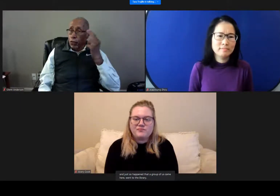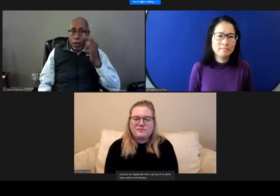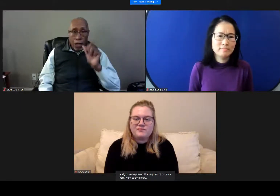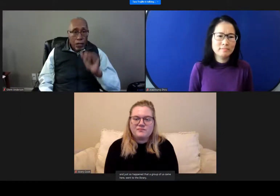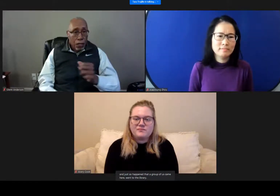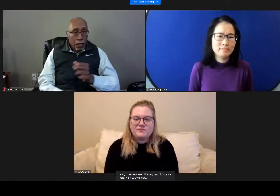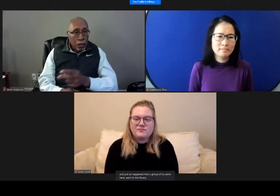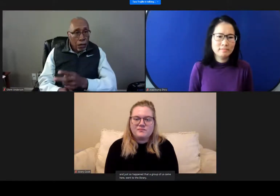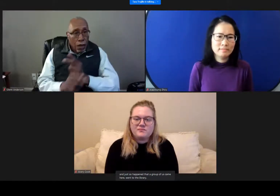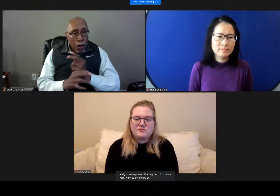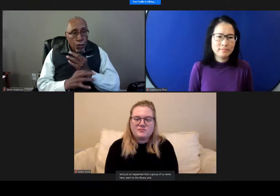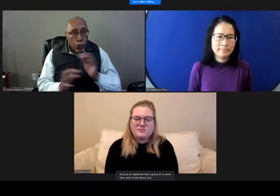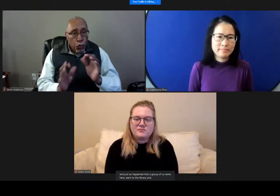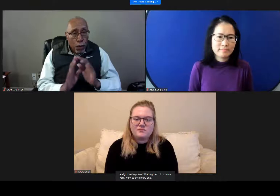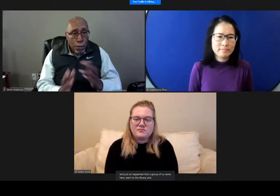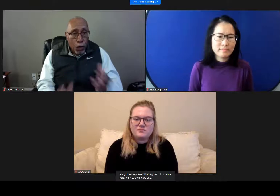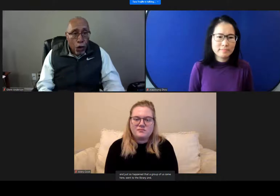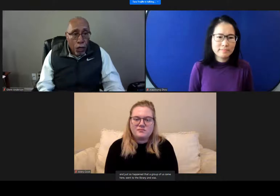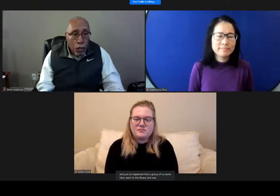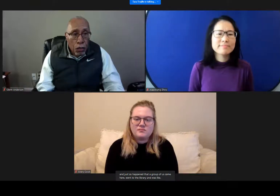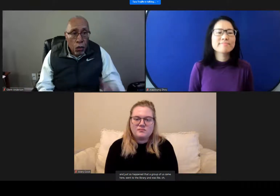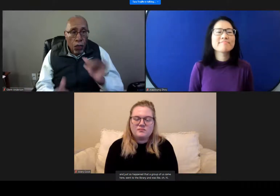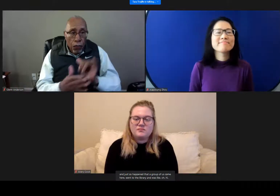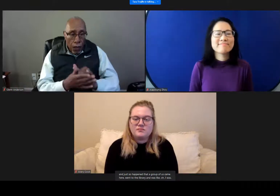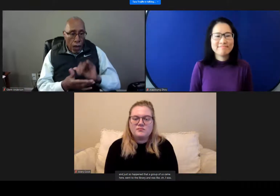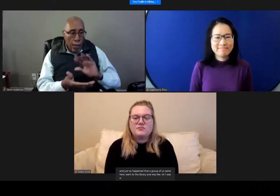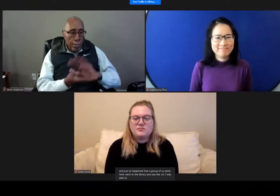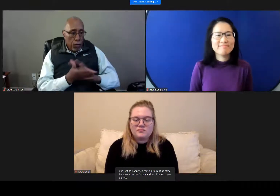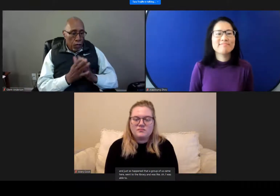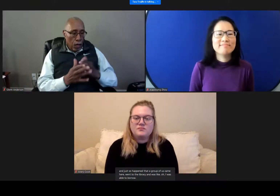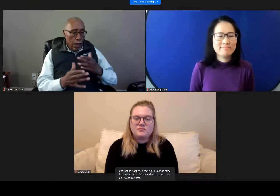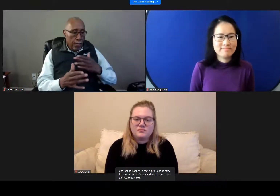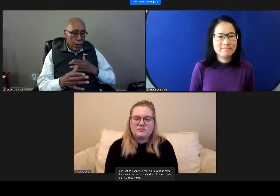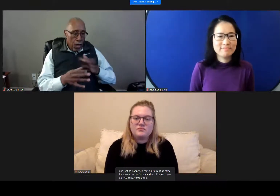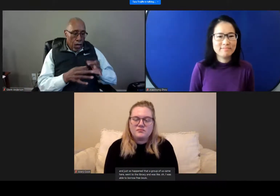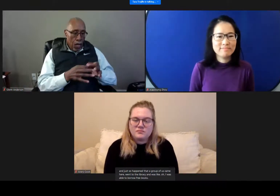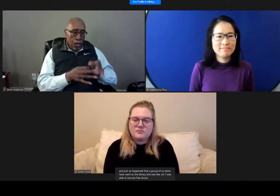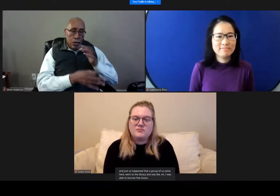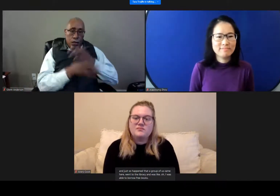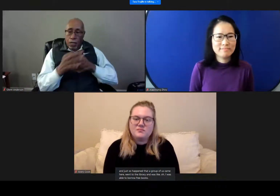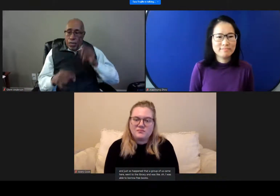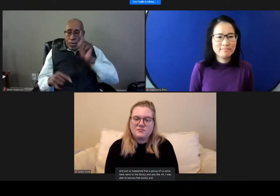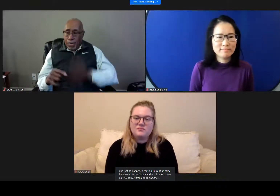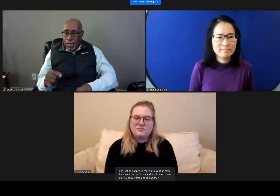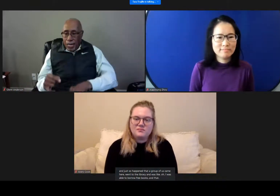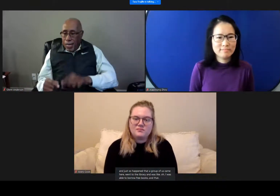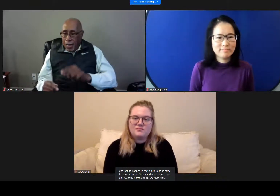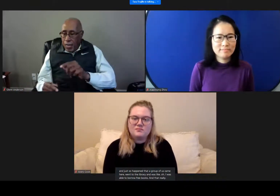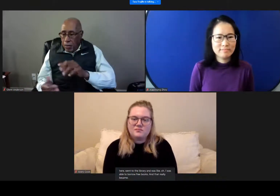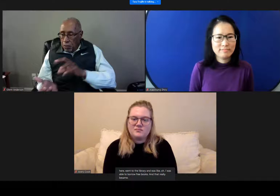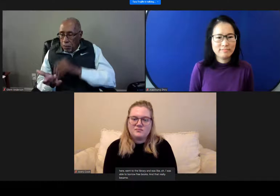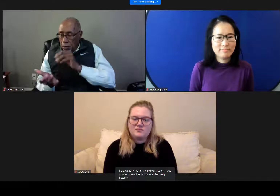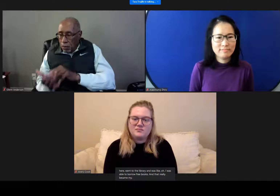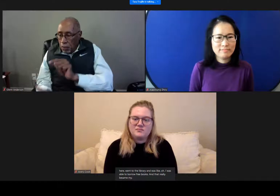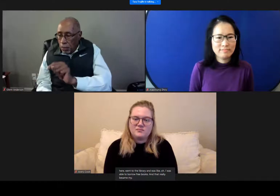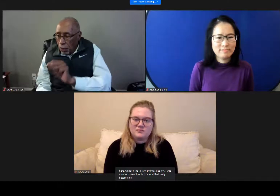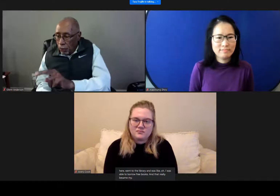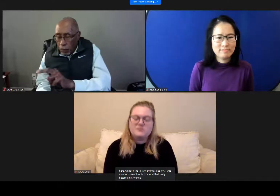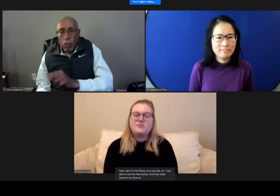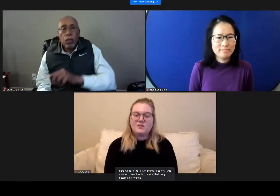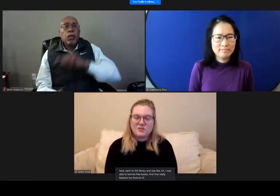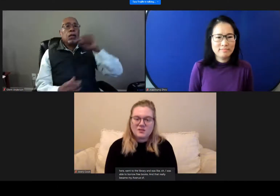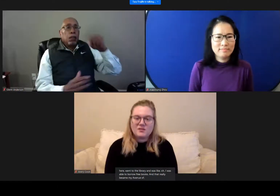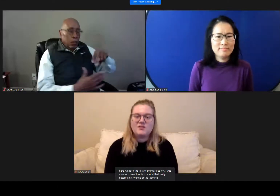library, and was like, oh, I was able to borrow free books. And that really became my avenue